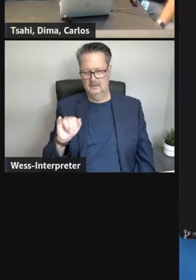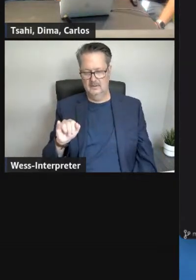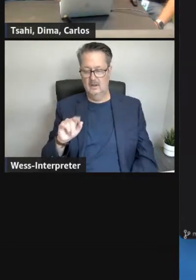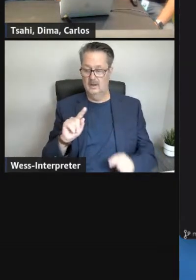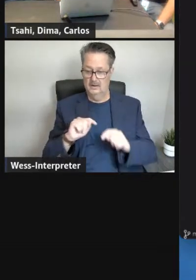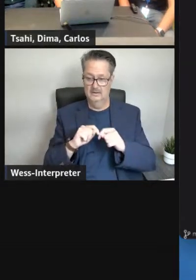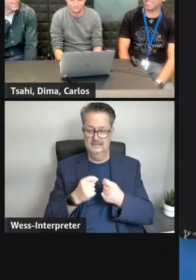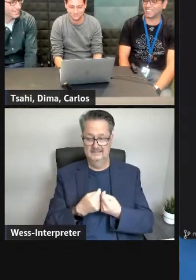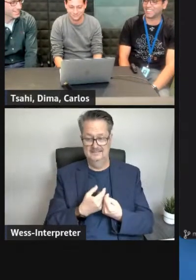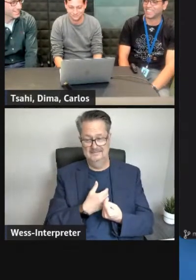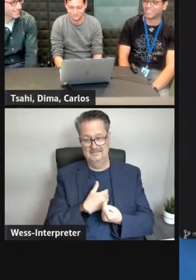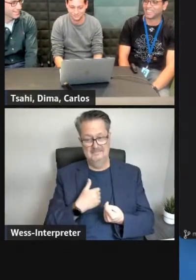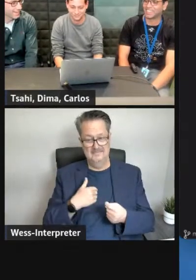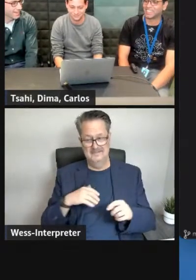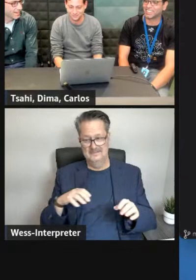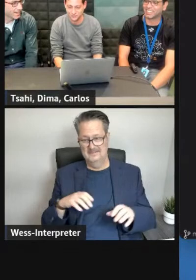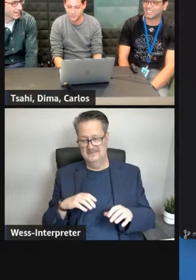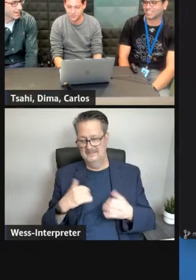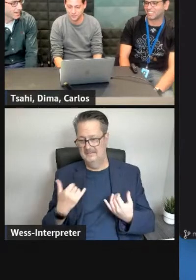now.